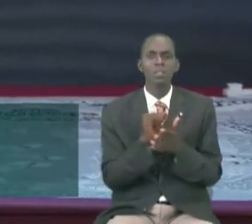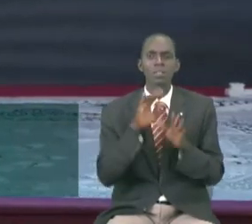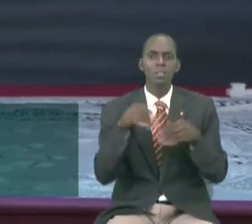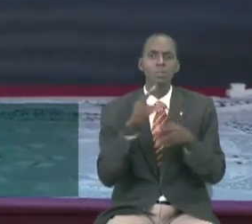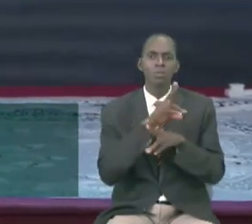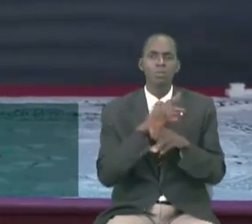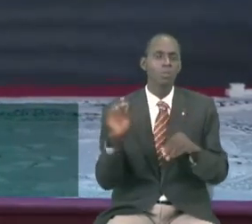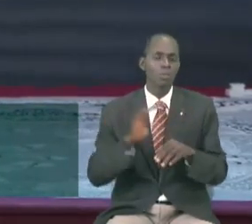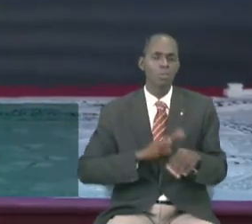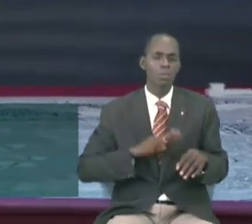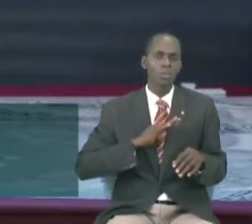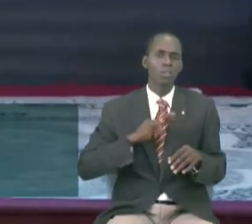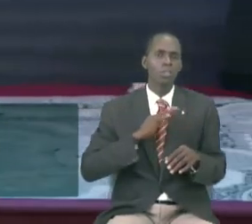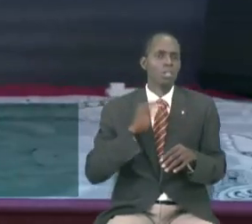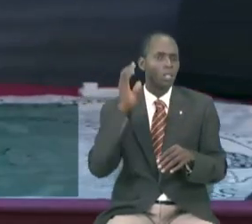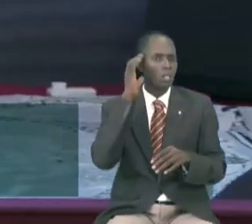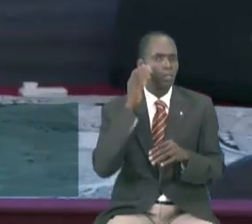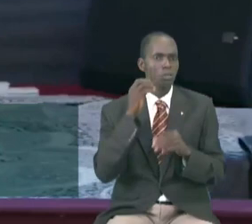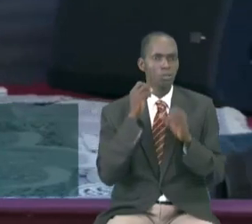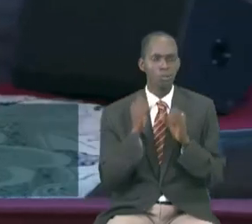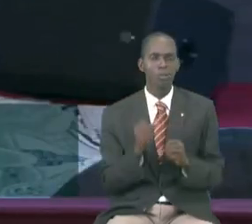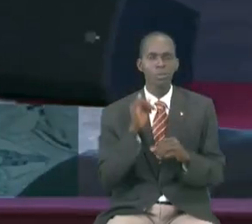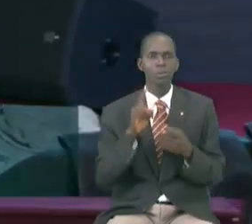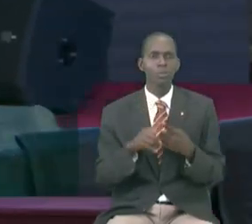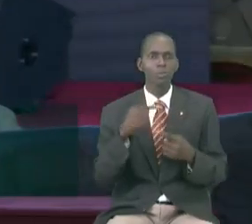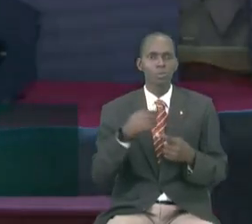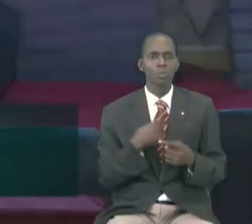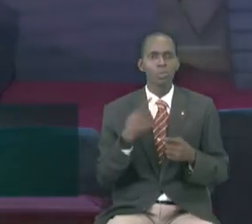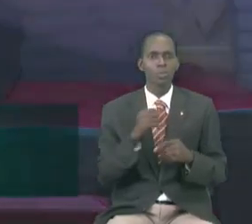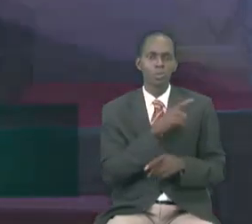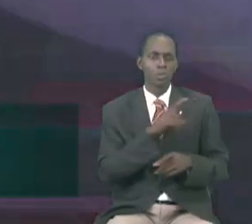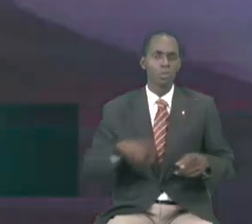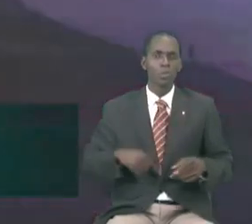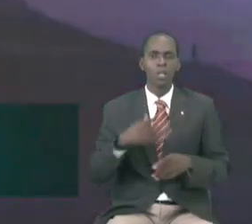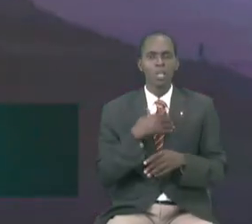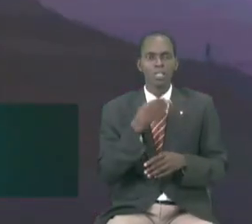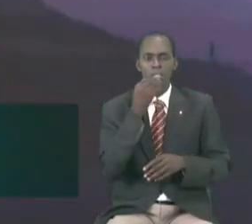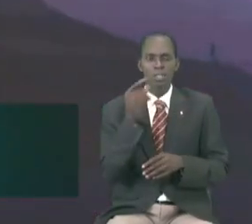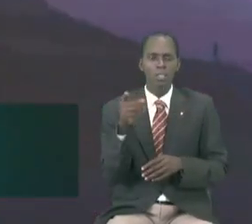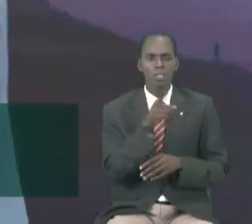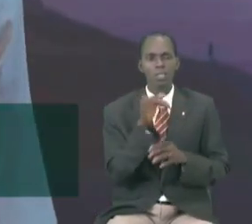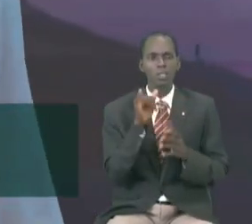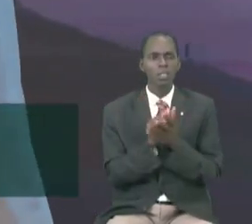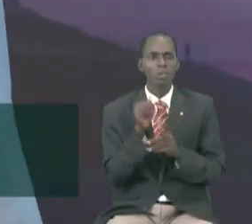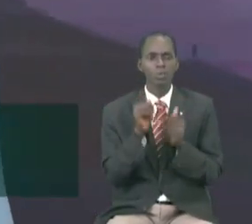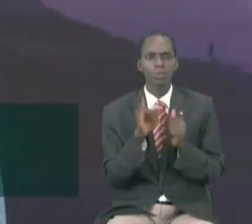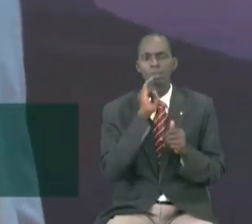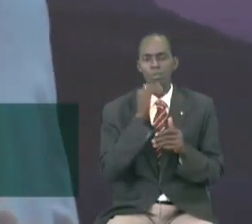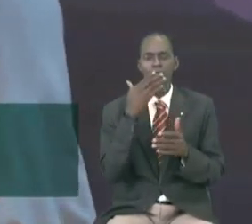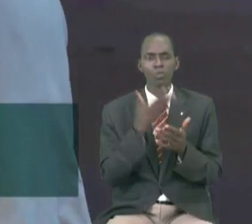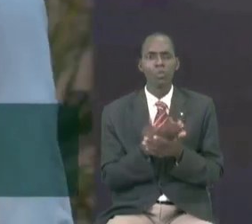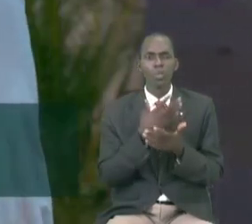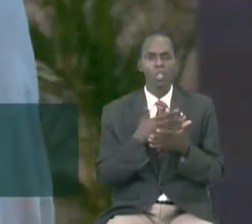is good, and let your soul delight itself in a fatness. We'll come to point number three